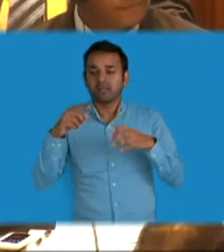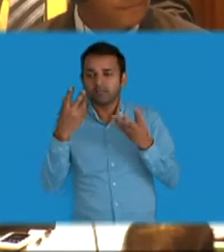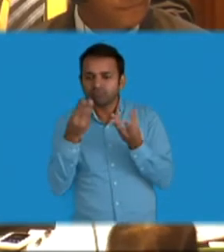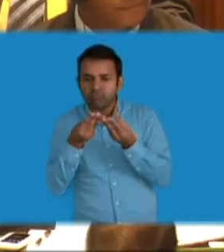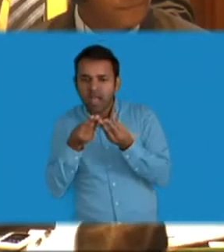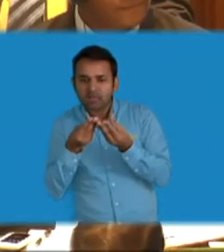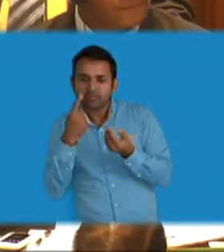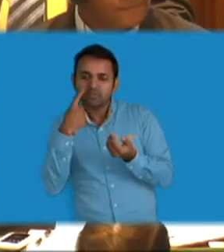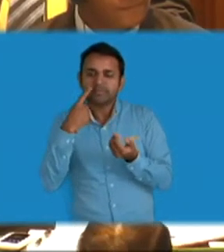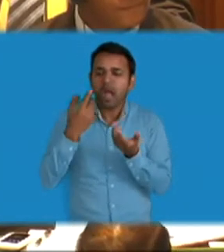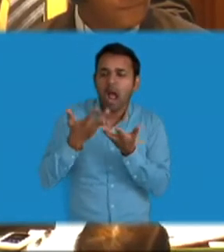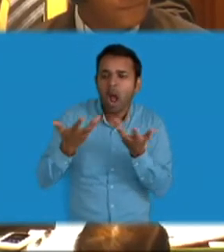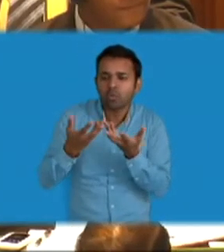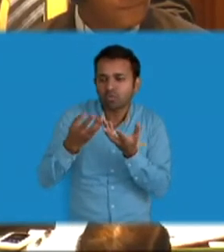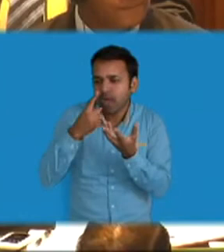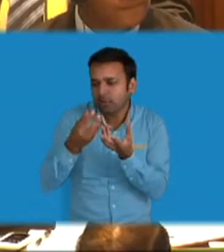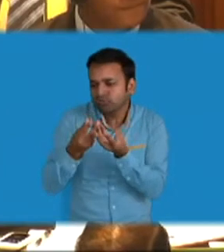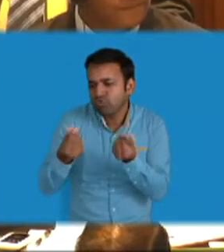reforestation.